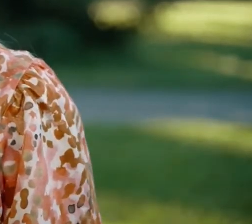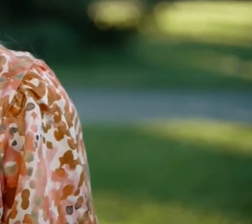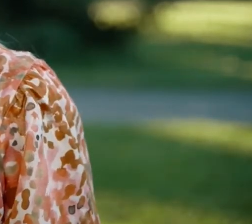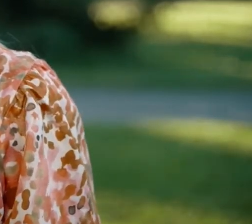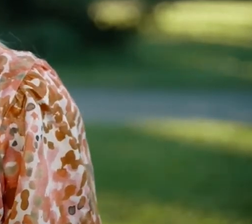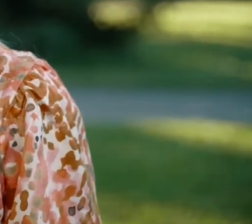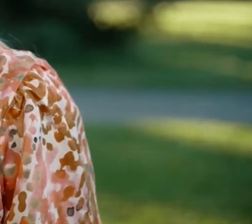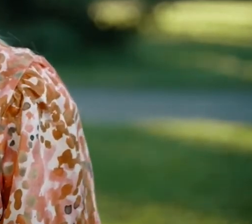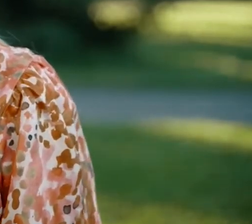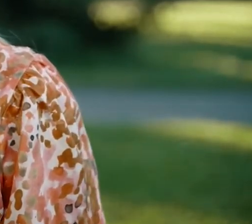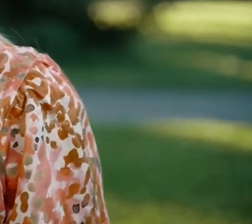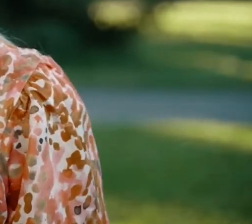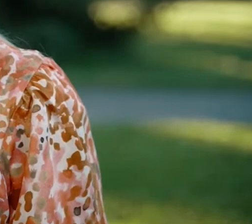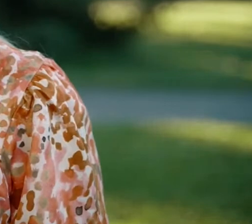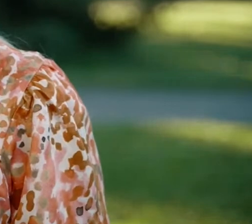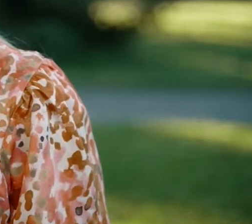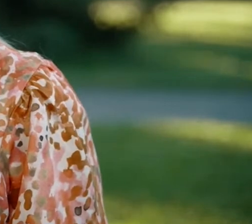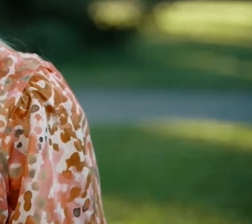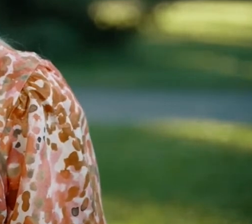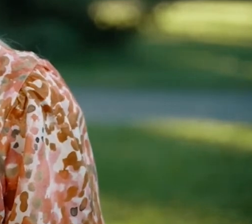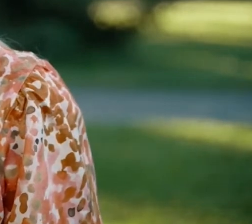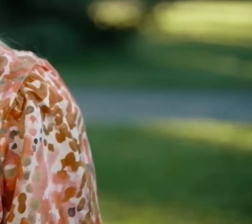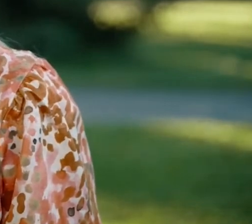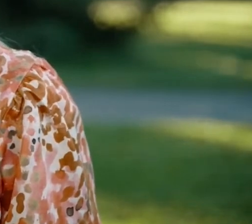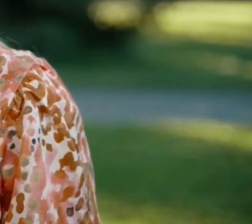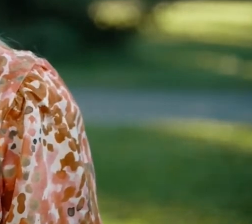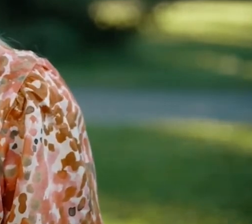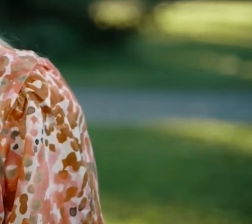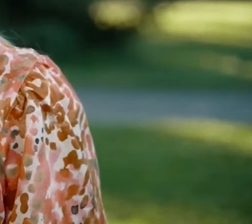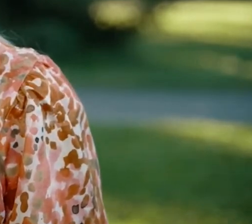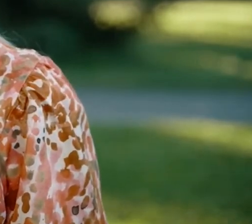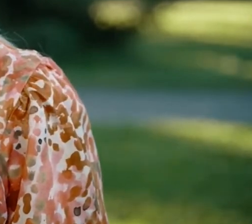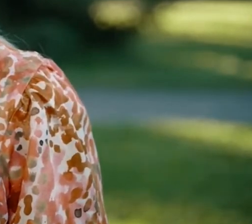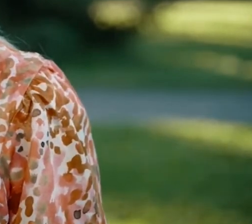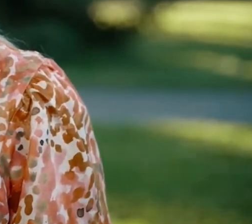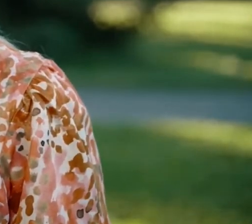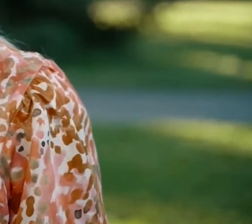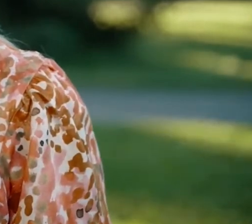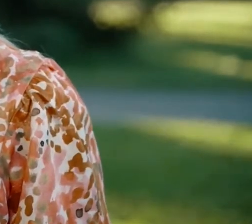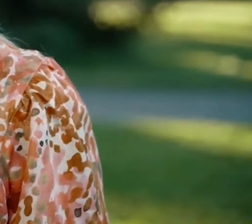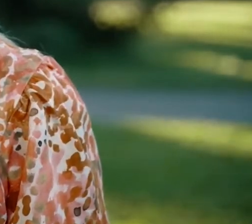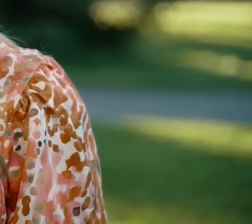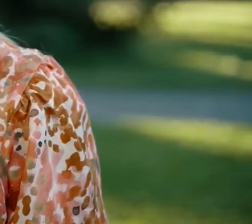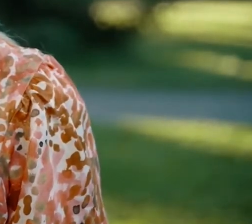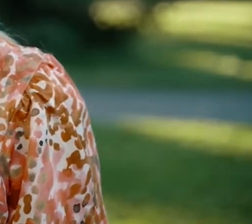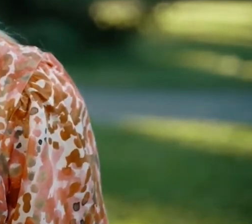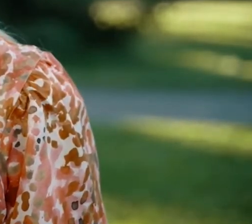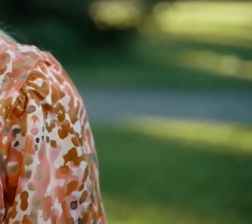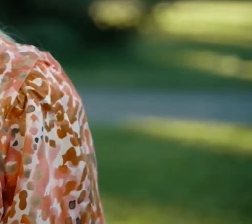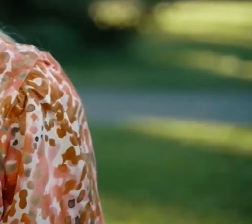wisely put it, the moment we decide to fulfill something, we can do anything.